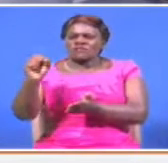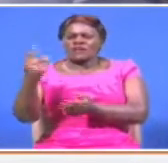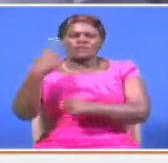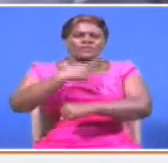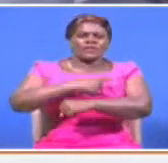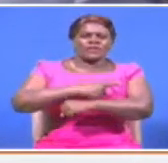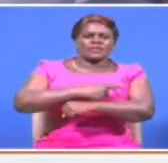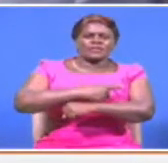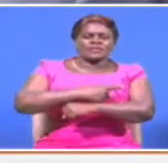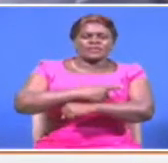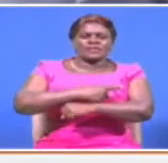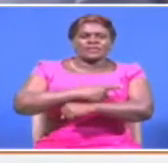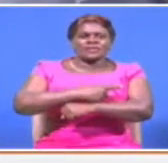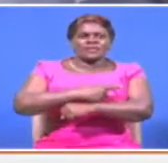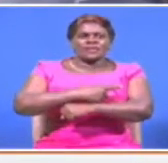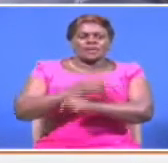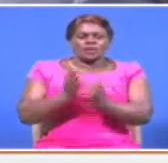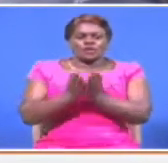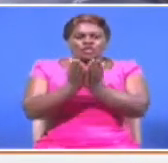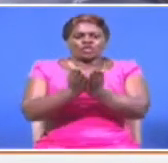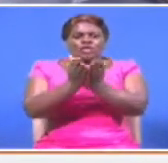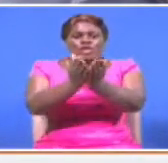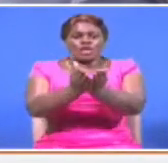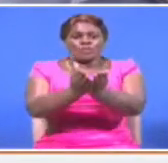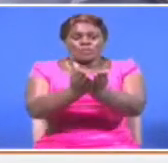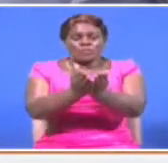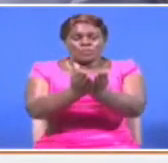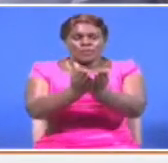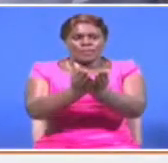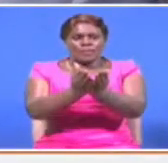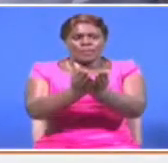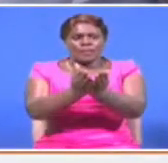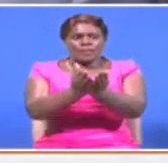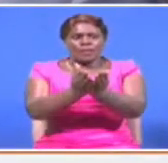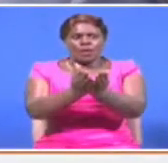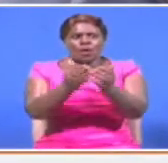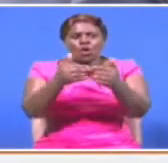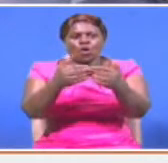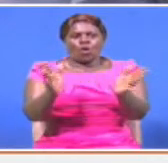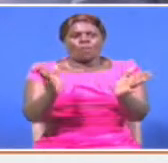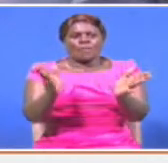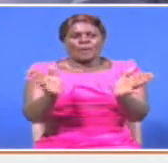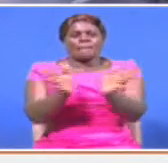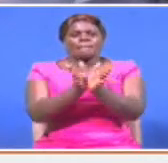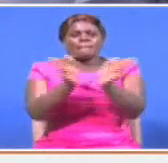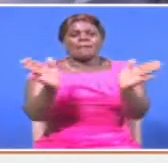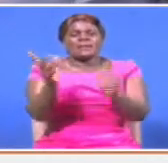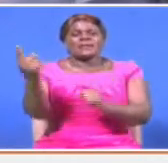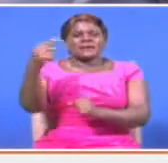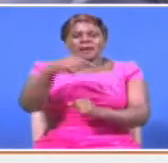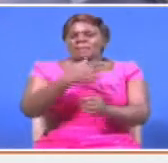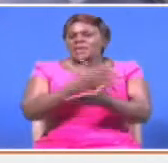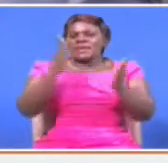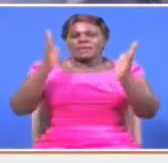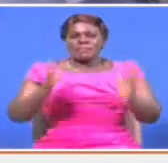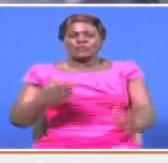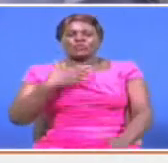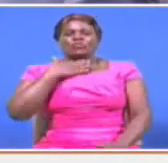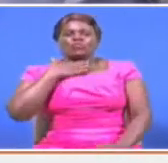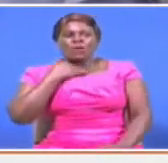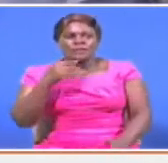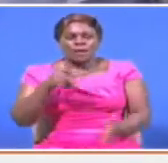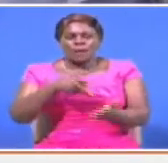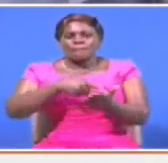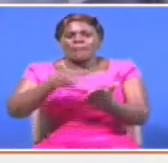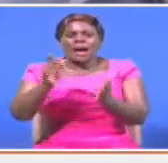days. This vessel is going to open its doors to the public for anybody who wants to come